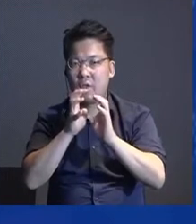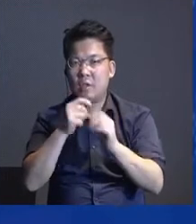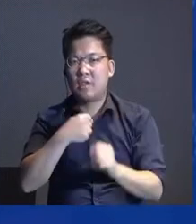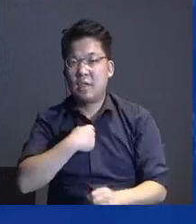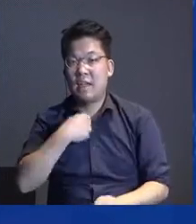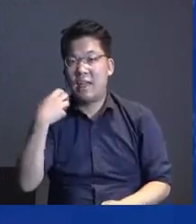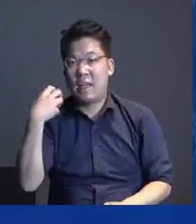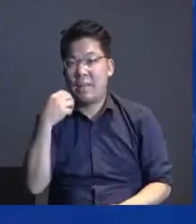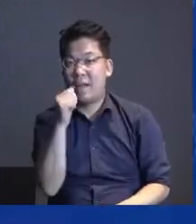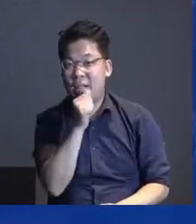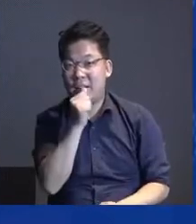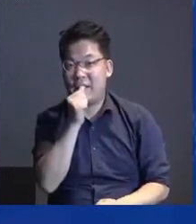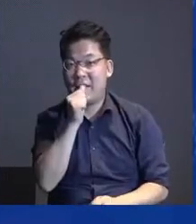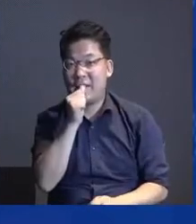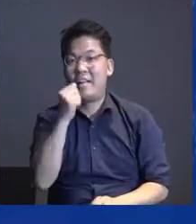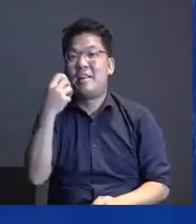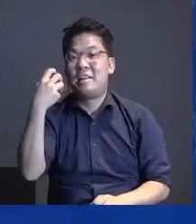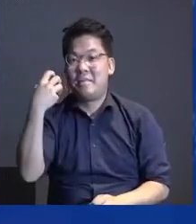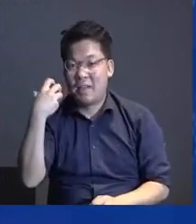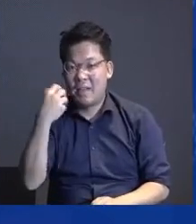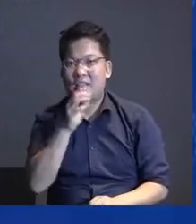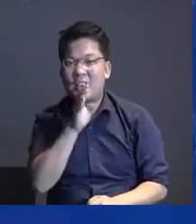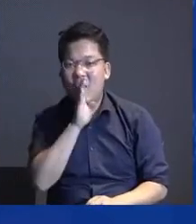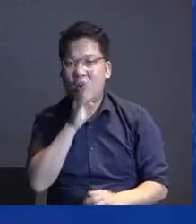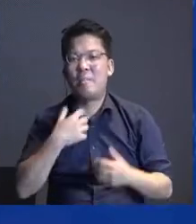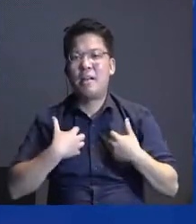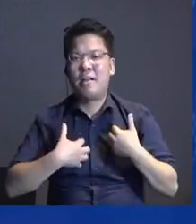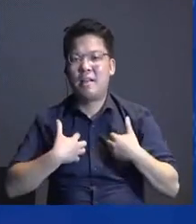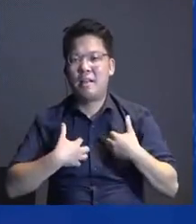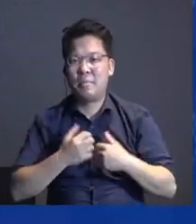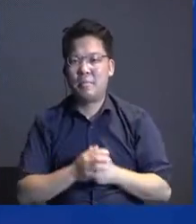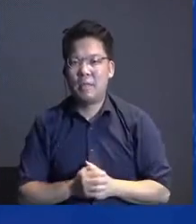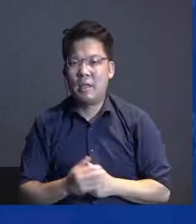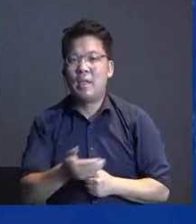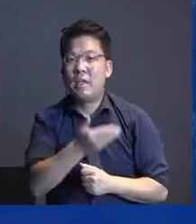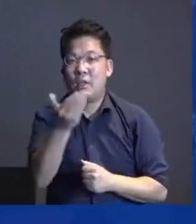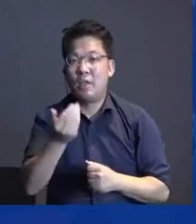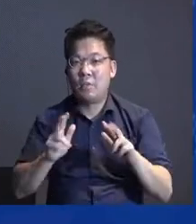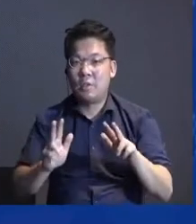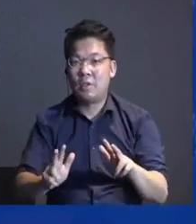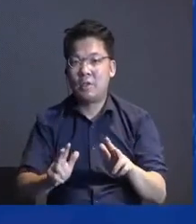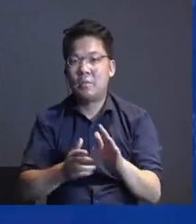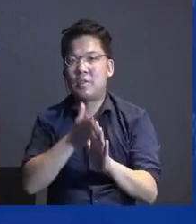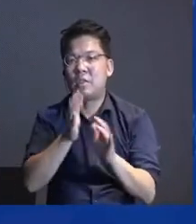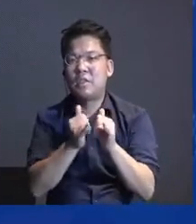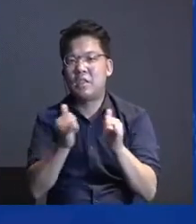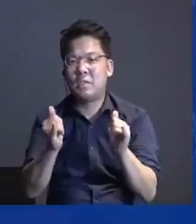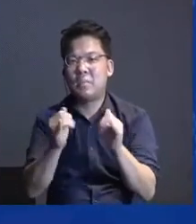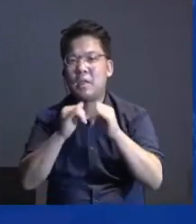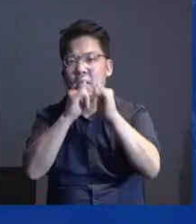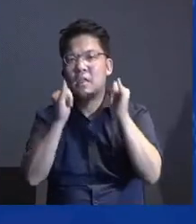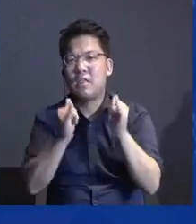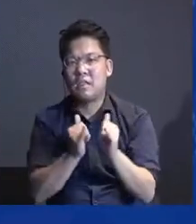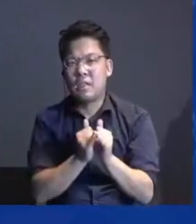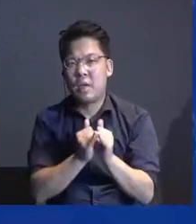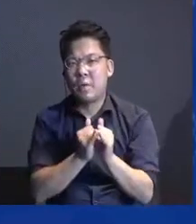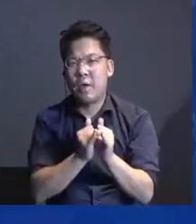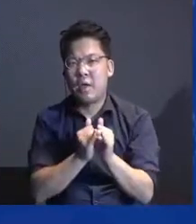talk concert, actually, sharing and exploring rights-based community building practices.